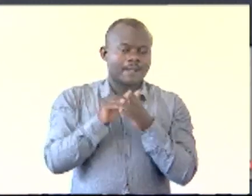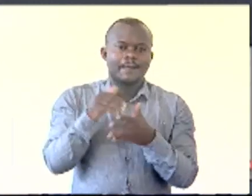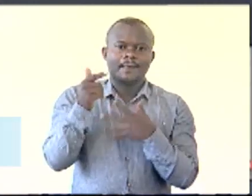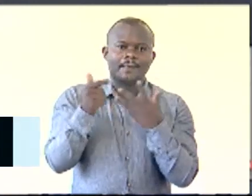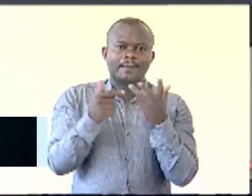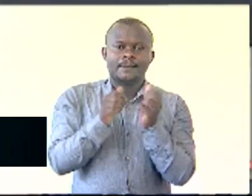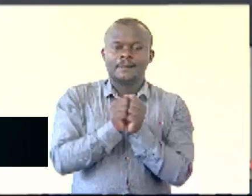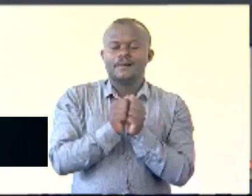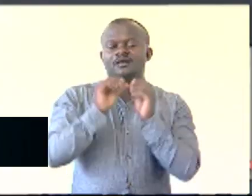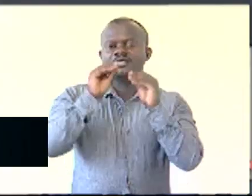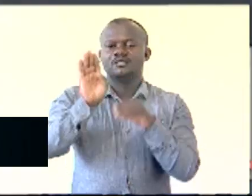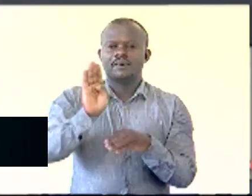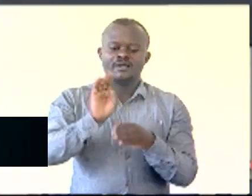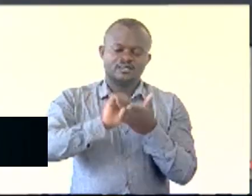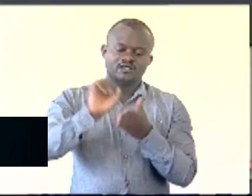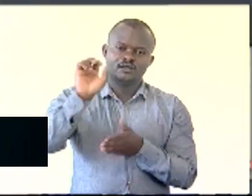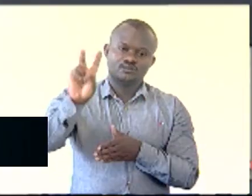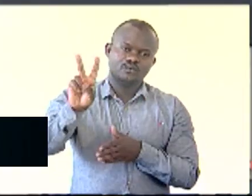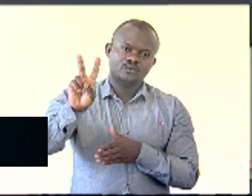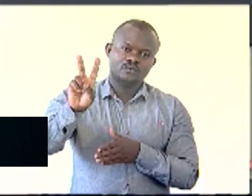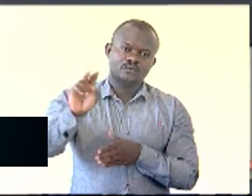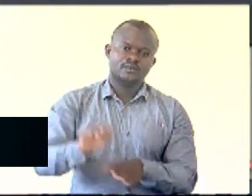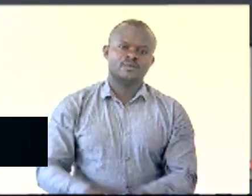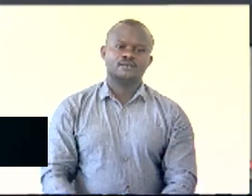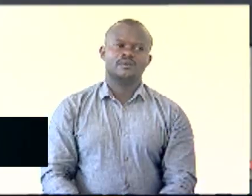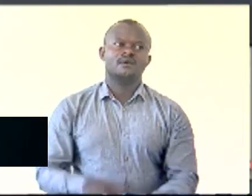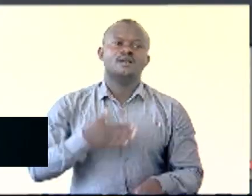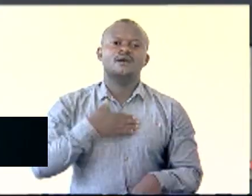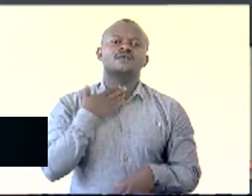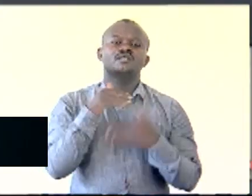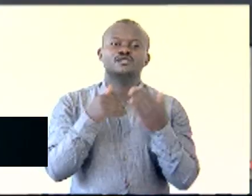in the biology lesson of Senior 2. I wish